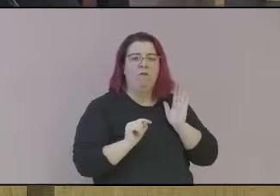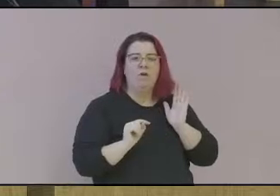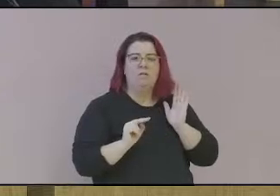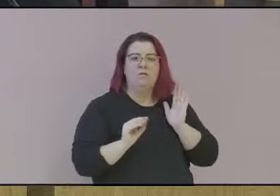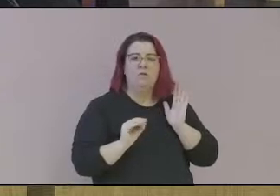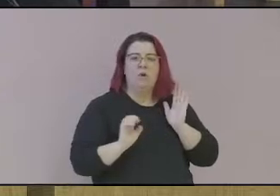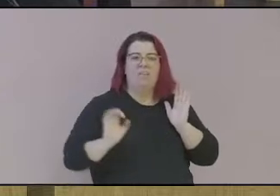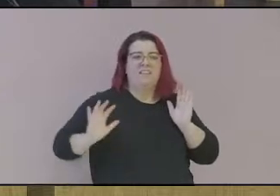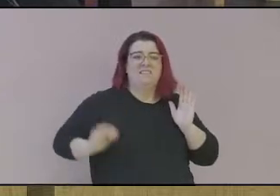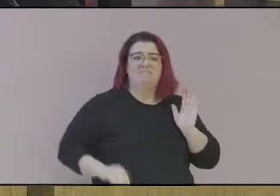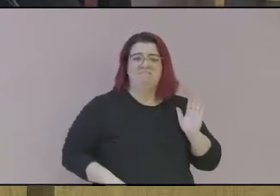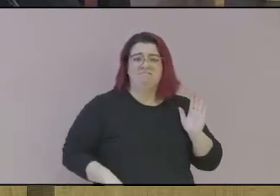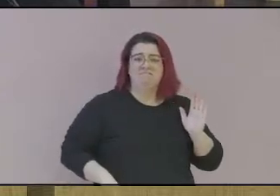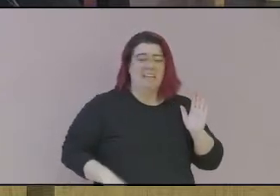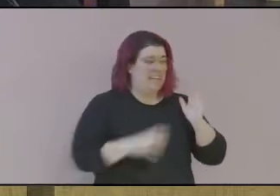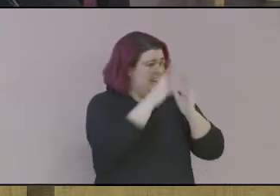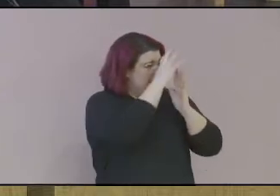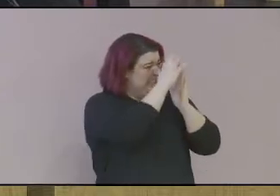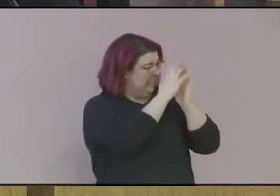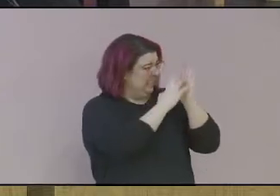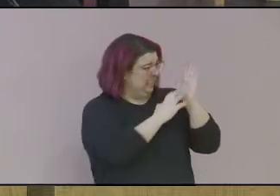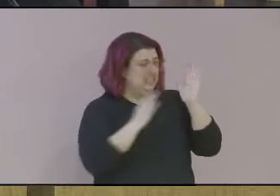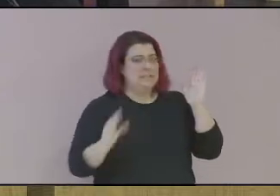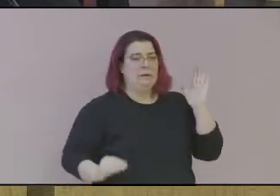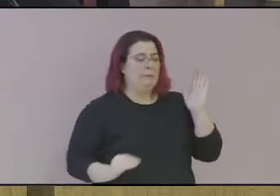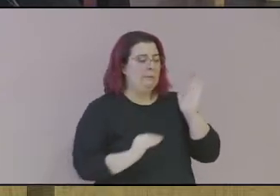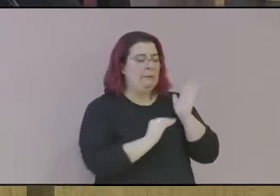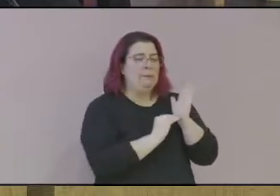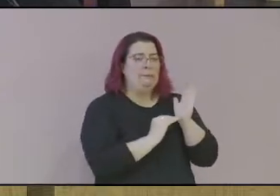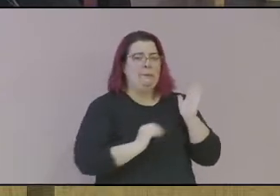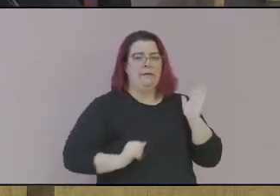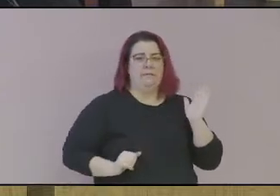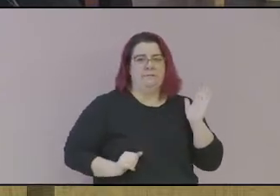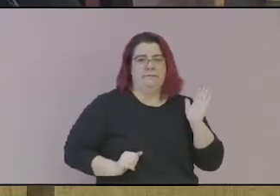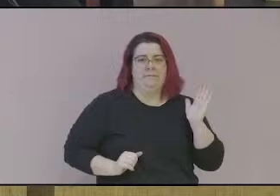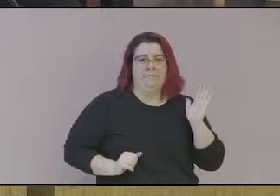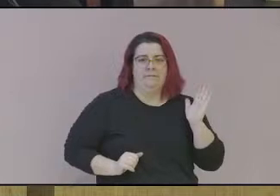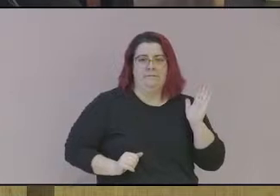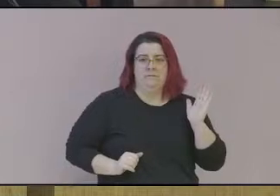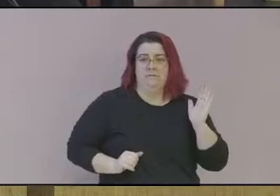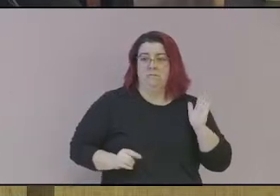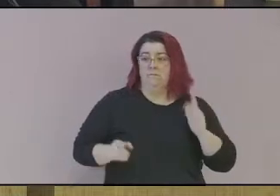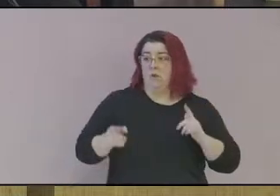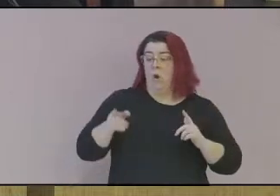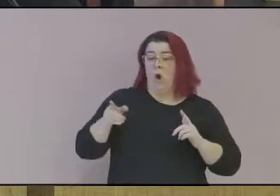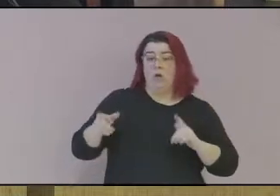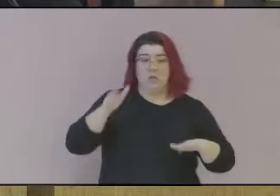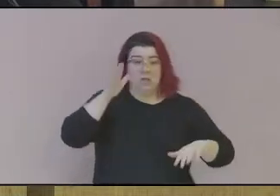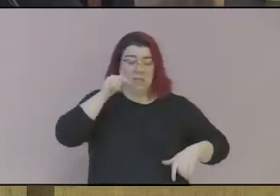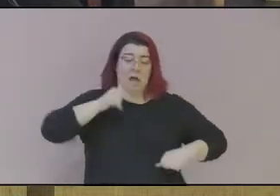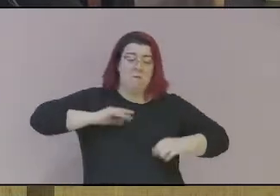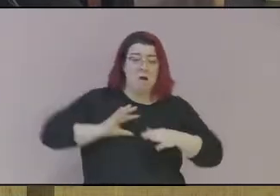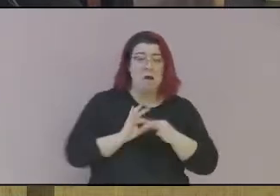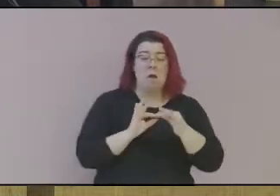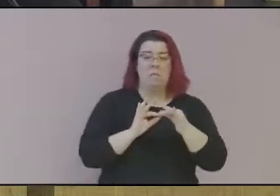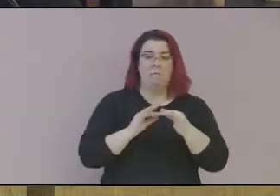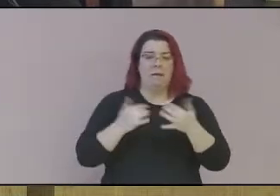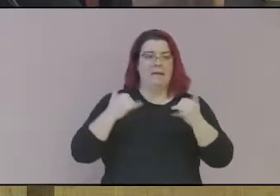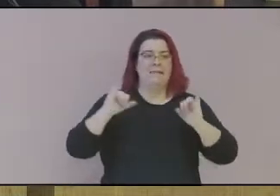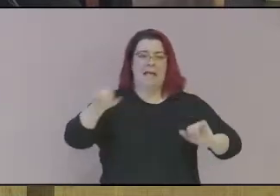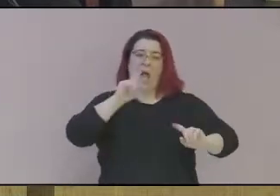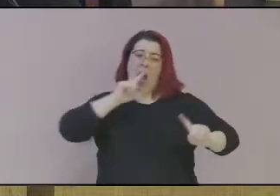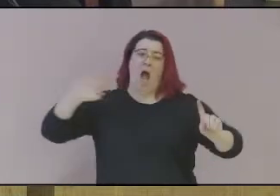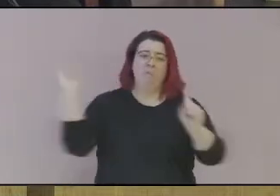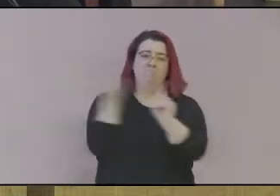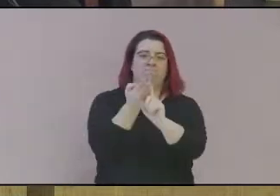or something. So I don't think she had enough critical mass to get that perspective across. And she joined